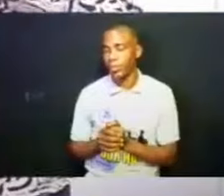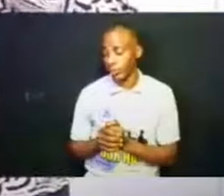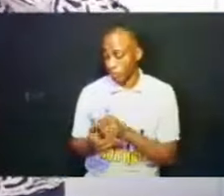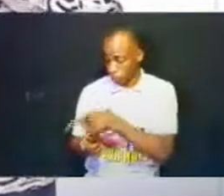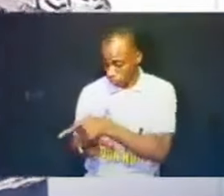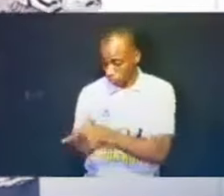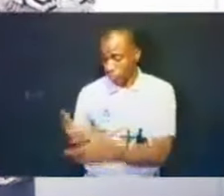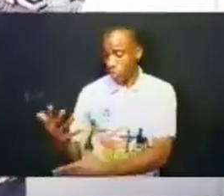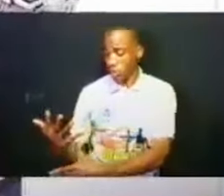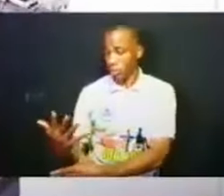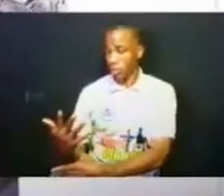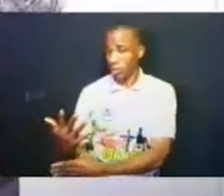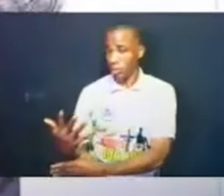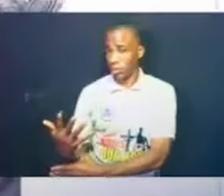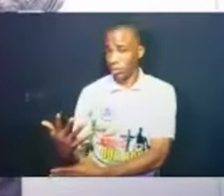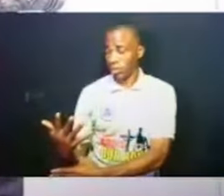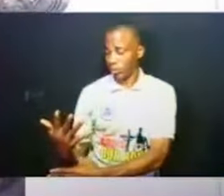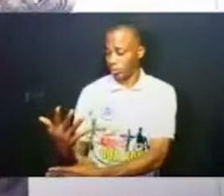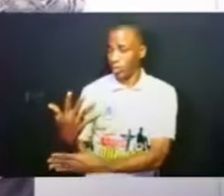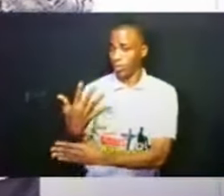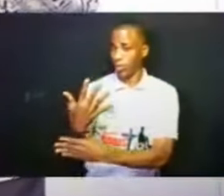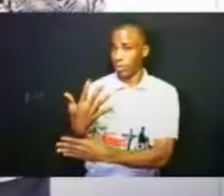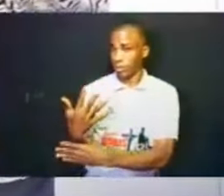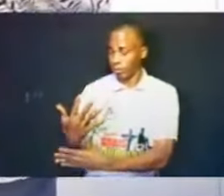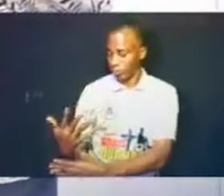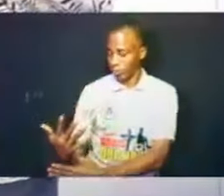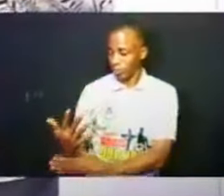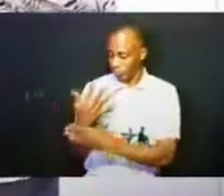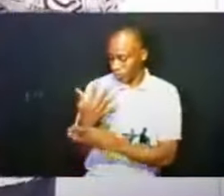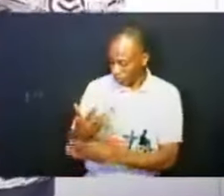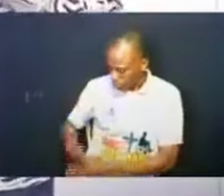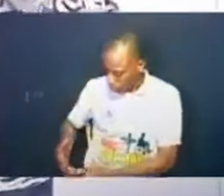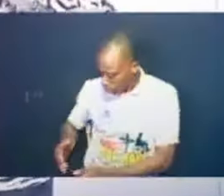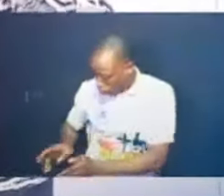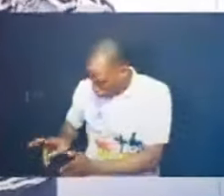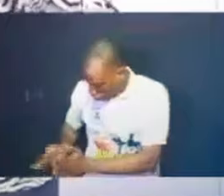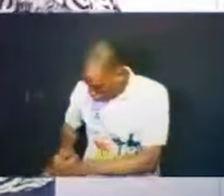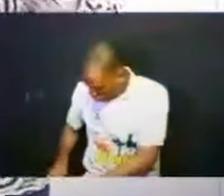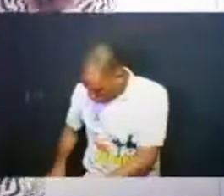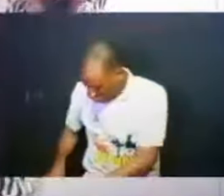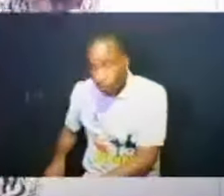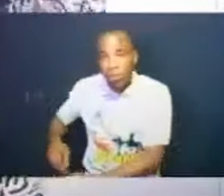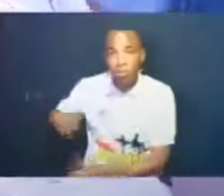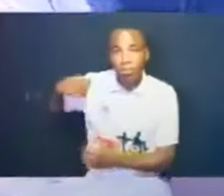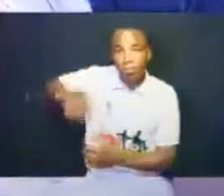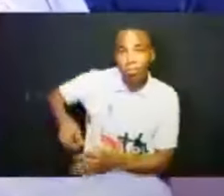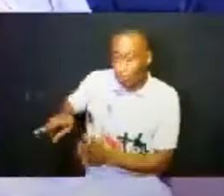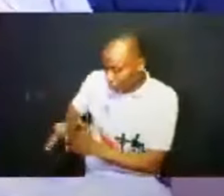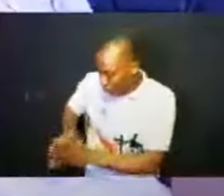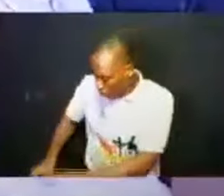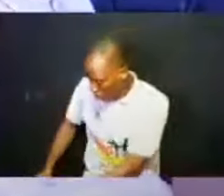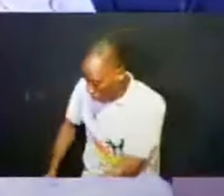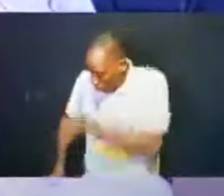Then he reached to his bag and then he brought out a notebook. And he said,